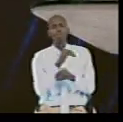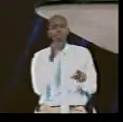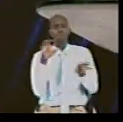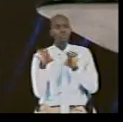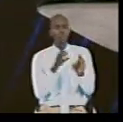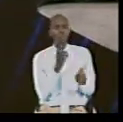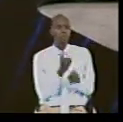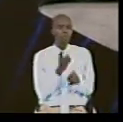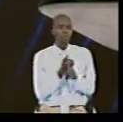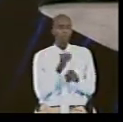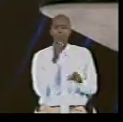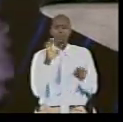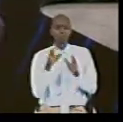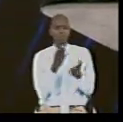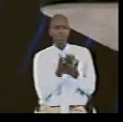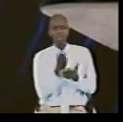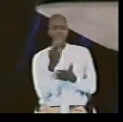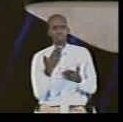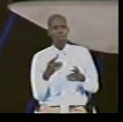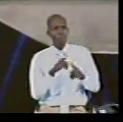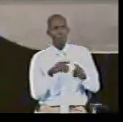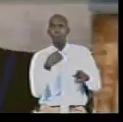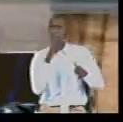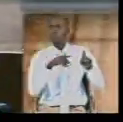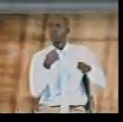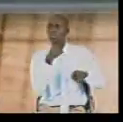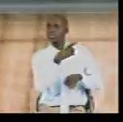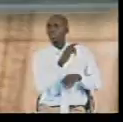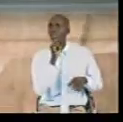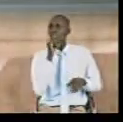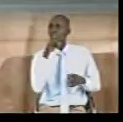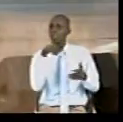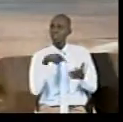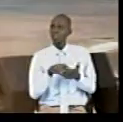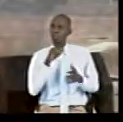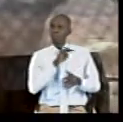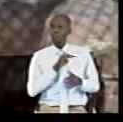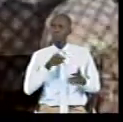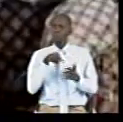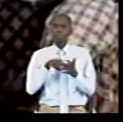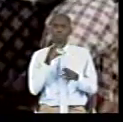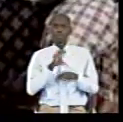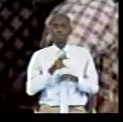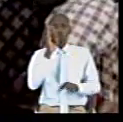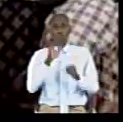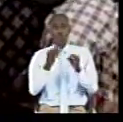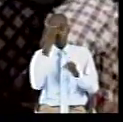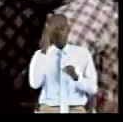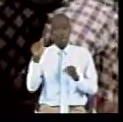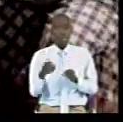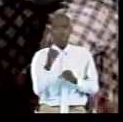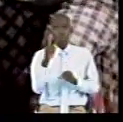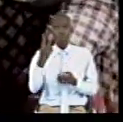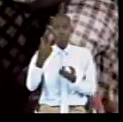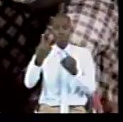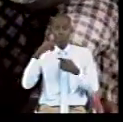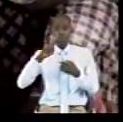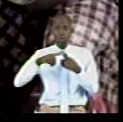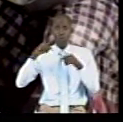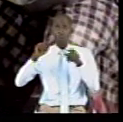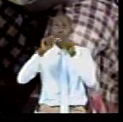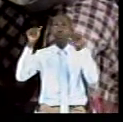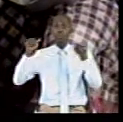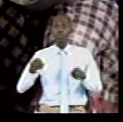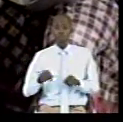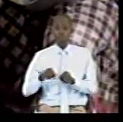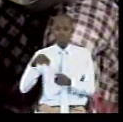a deep alive member. If you know anyone standing on the pulpit and preaching to you in our church,